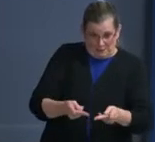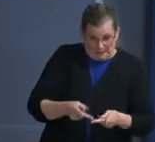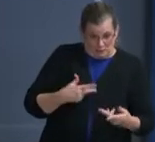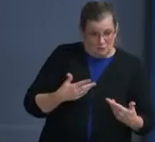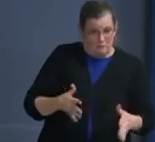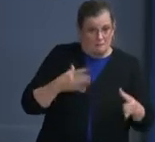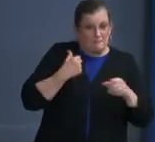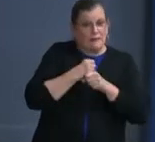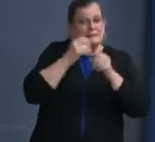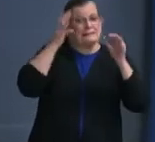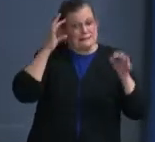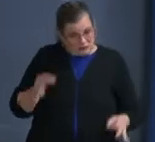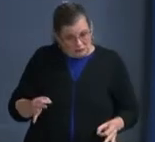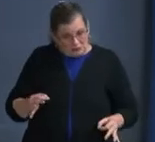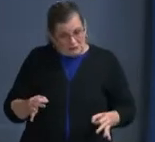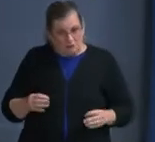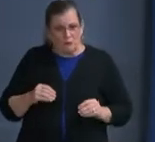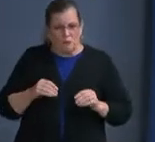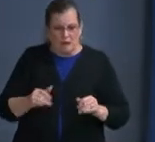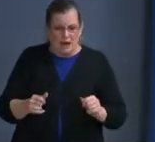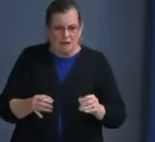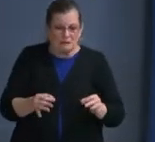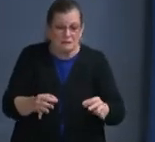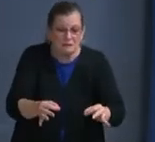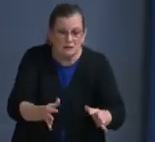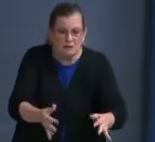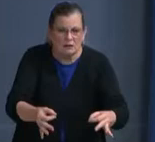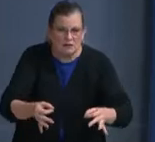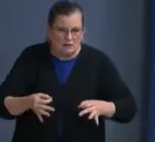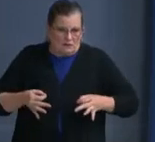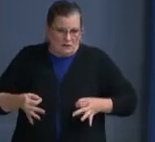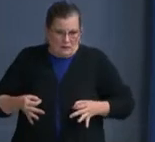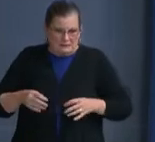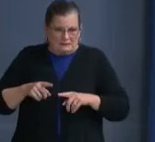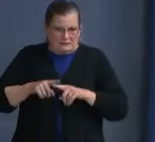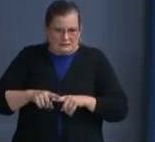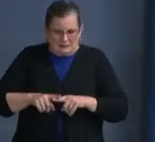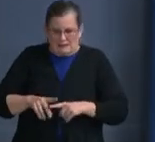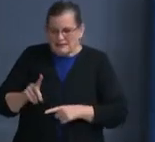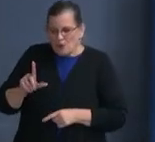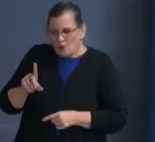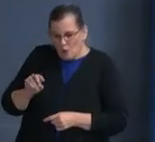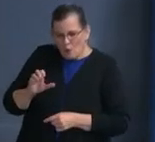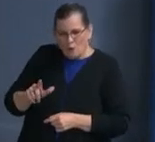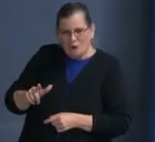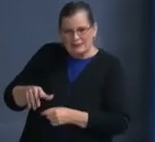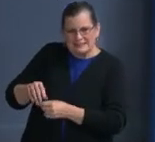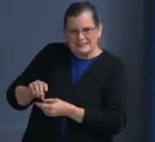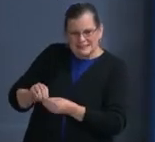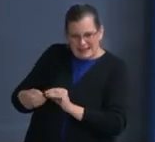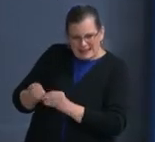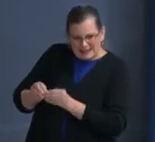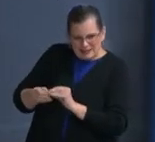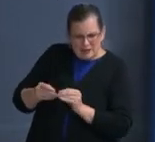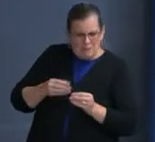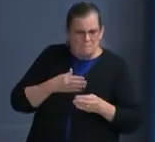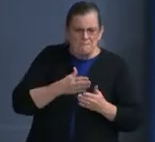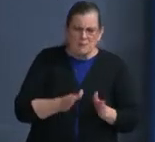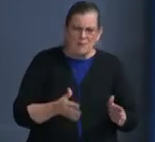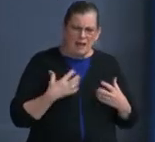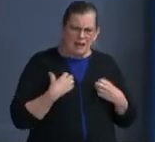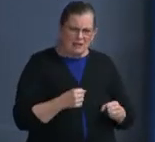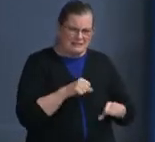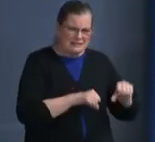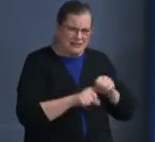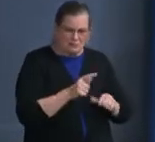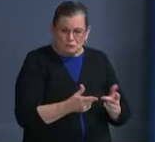to move back, we'll be both guided by local data and broad public health science on how we make our recommendations